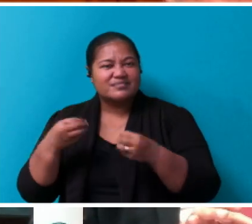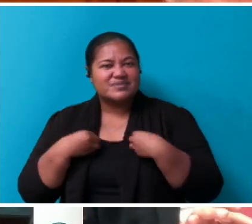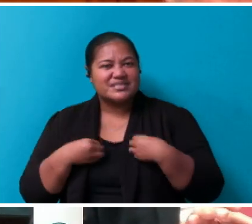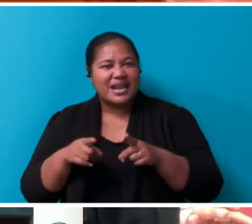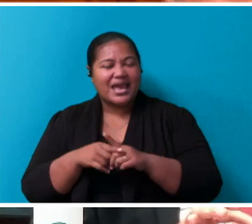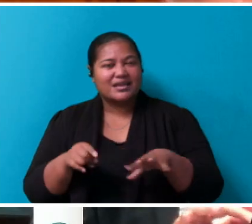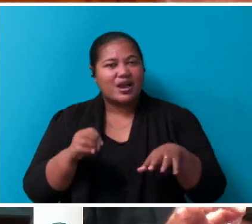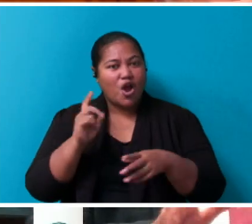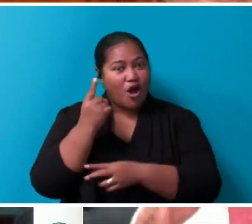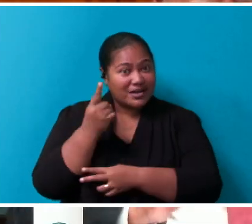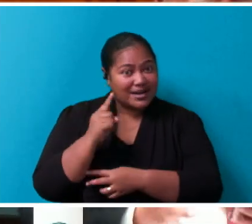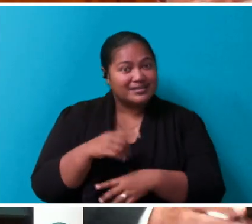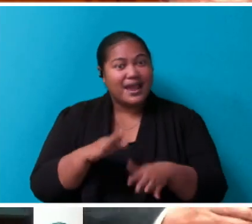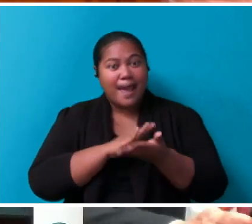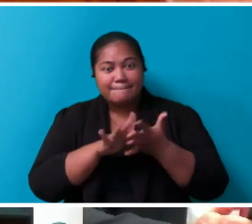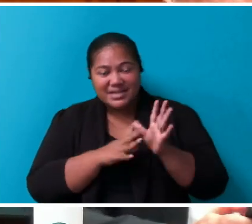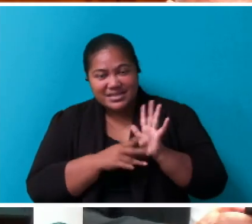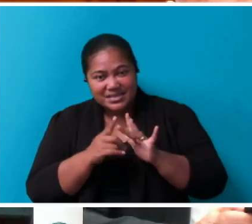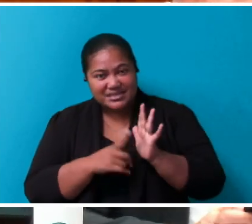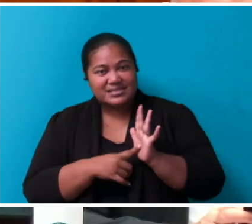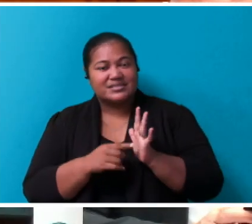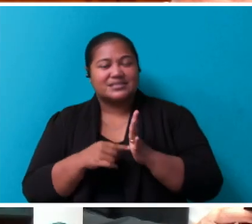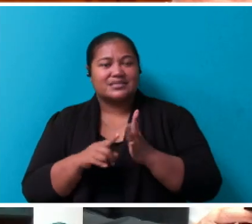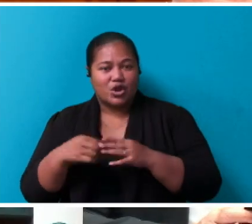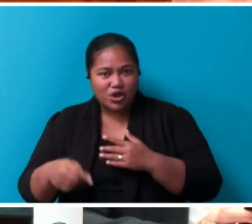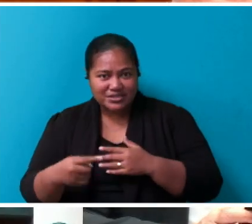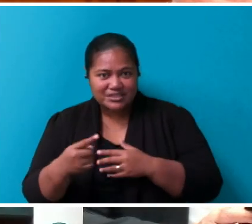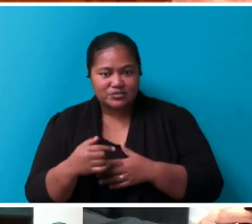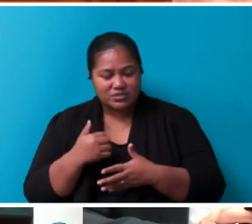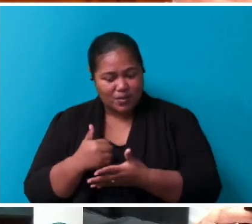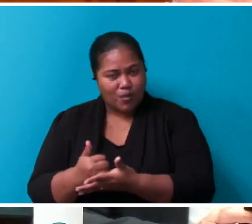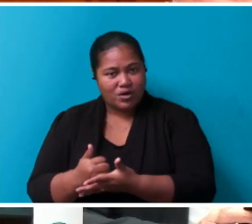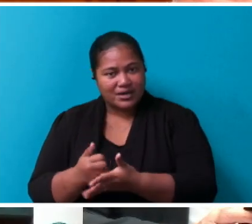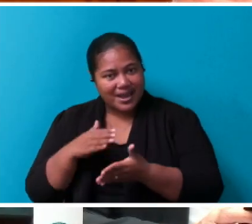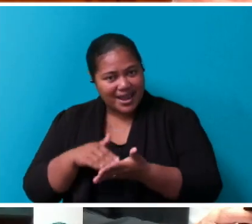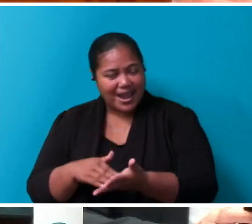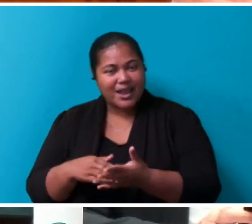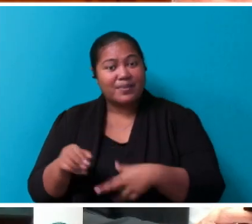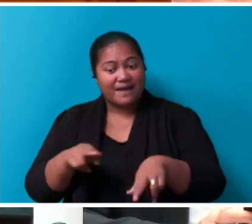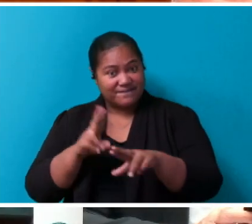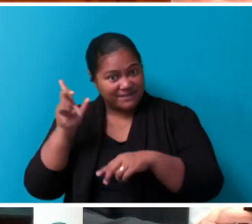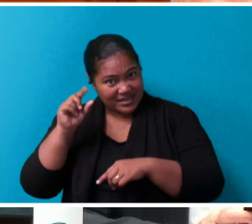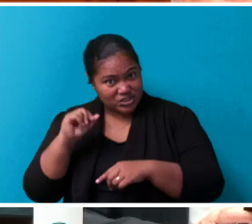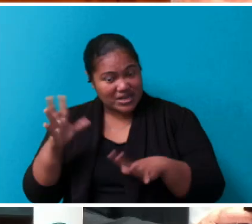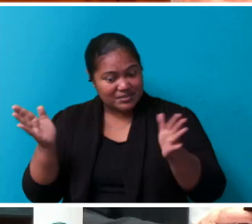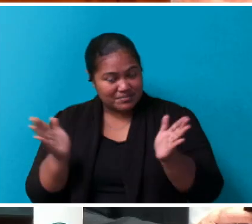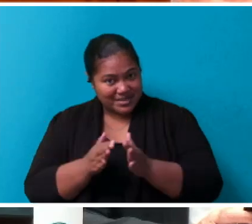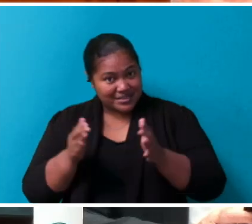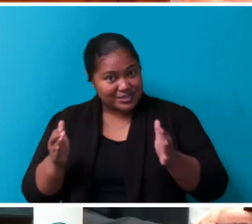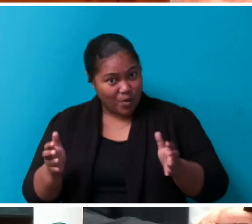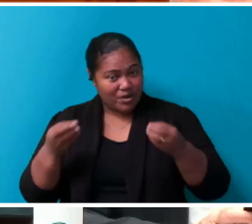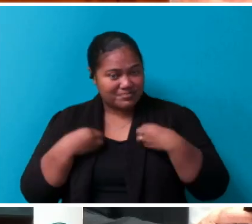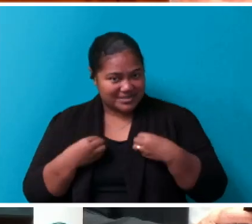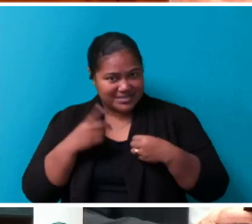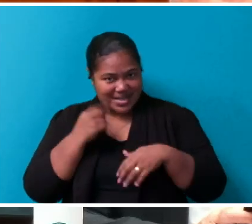and Wellington continue to serve as key distributors, helping Fijian MSMEs gain access to supermarkets